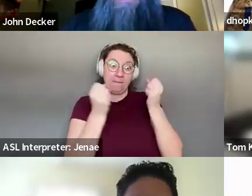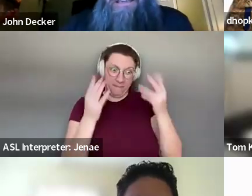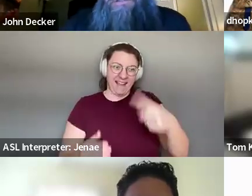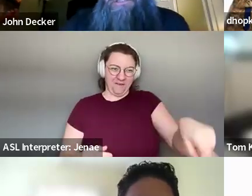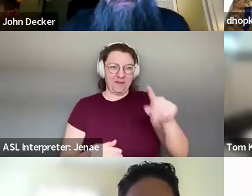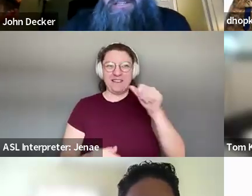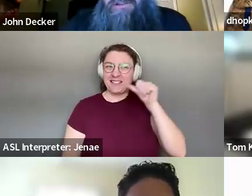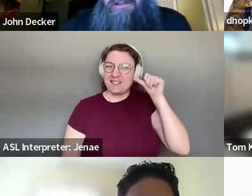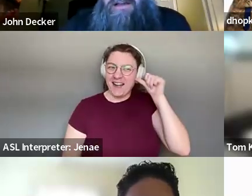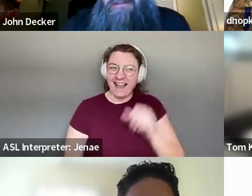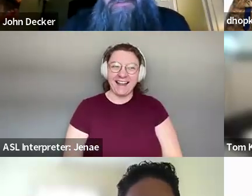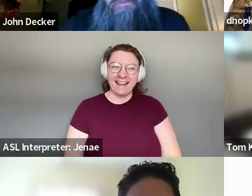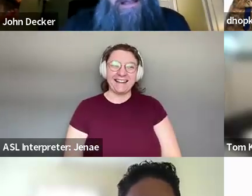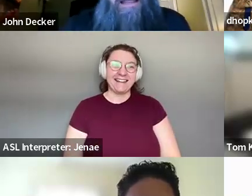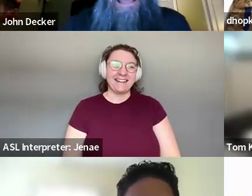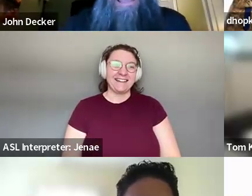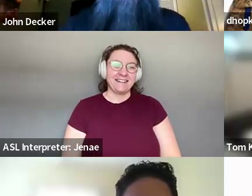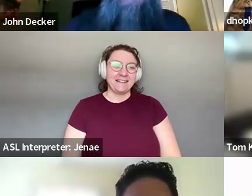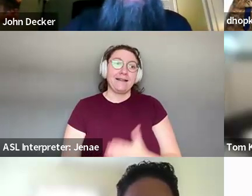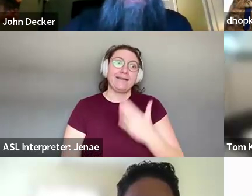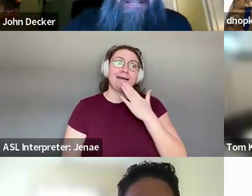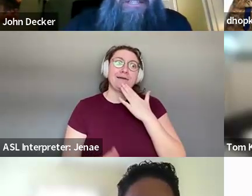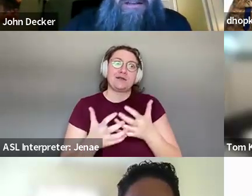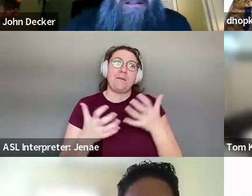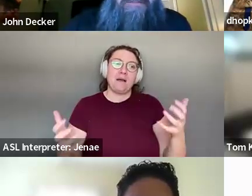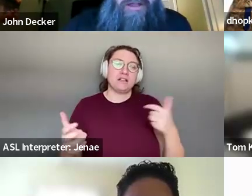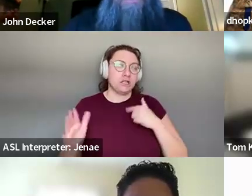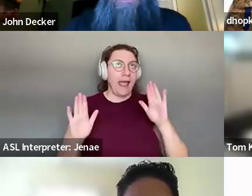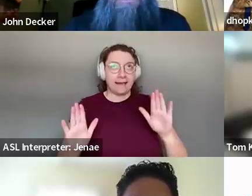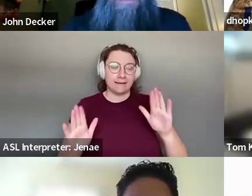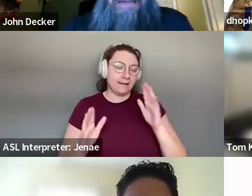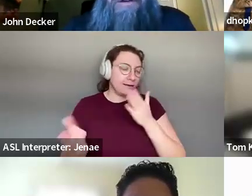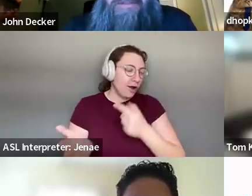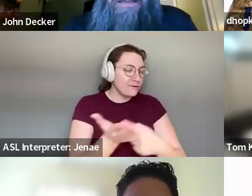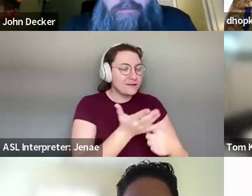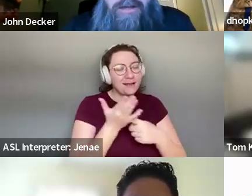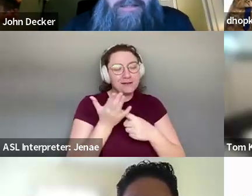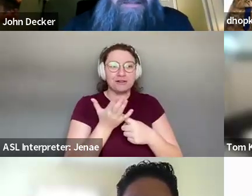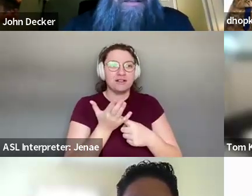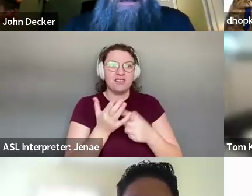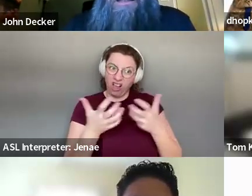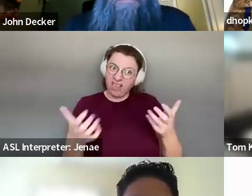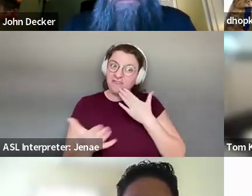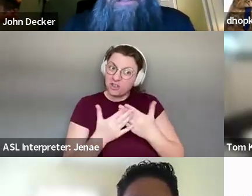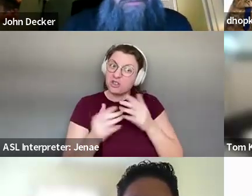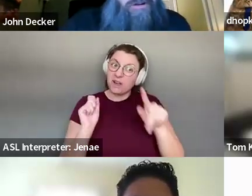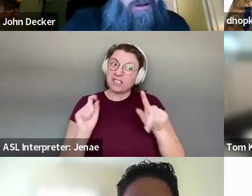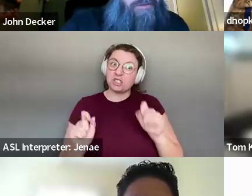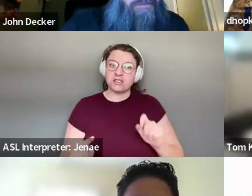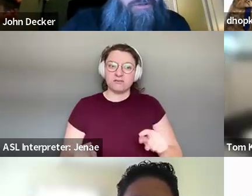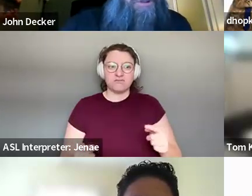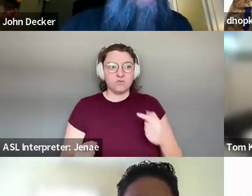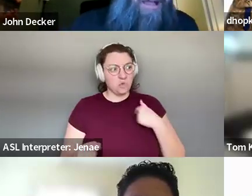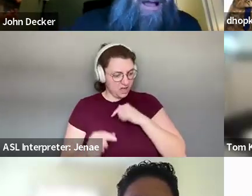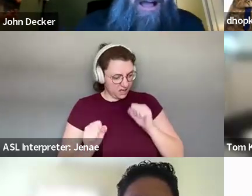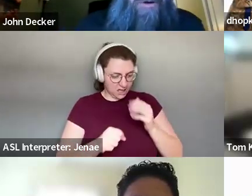yesterday. And thank you so much. We had an excellent conversation and a lot of great questions that came up that give us a number of things to